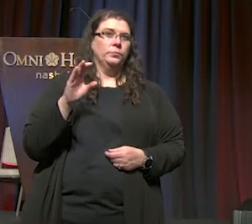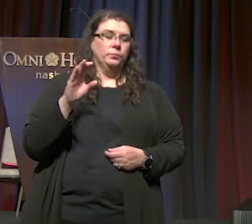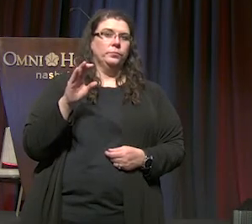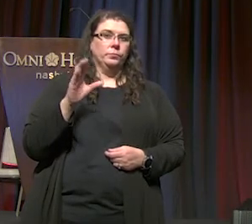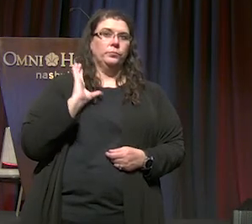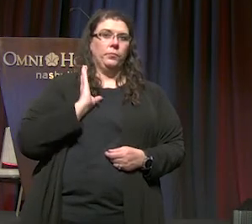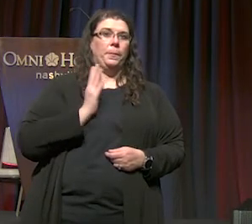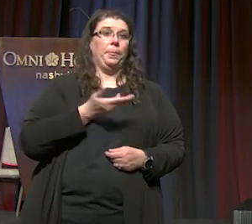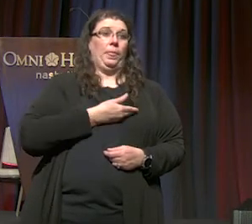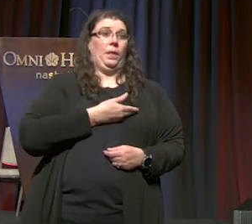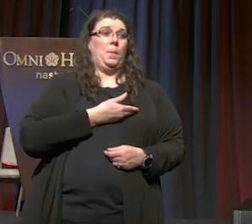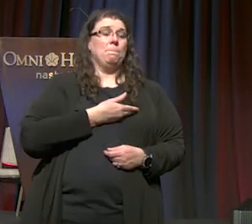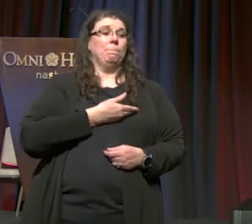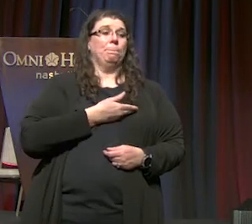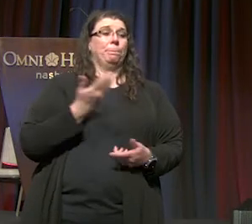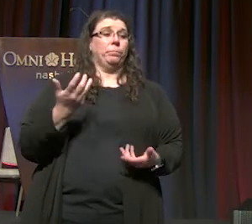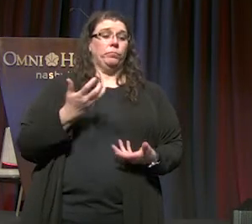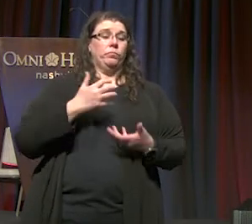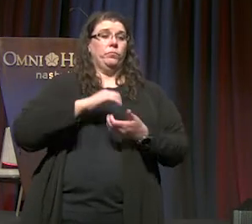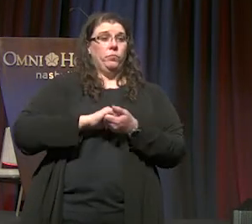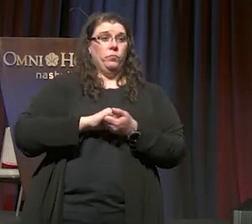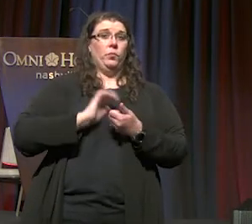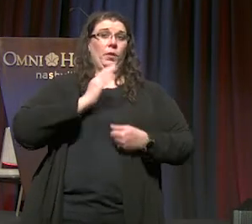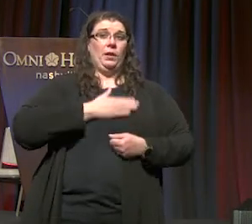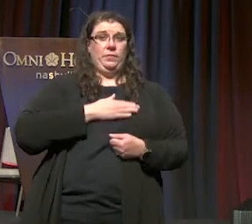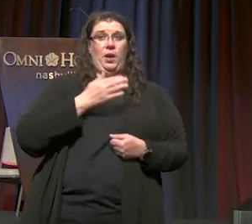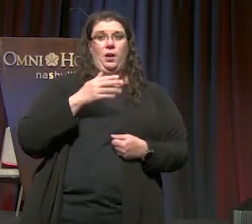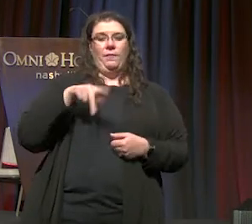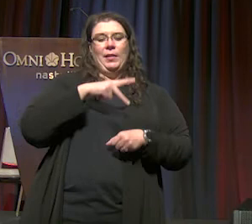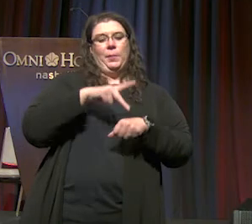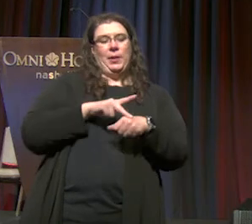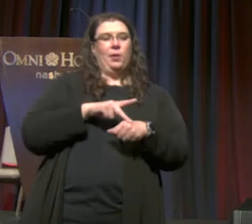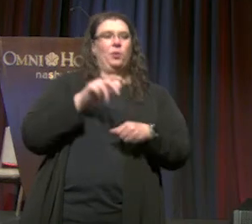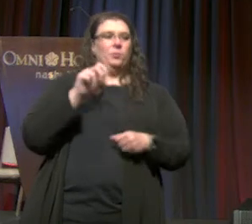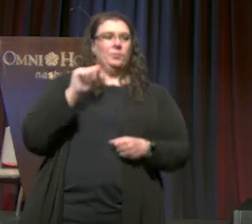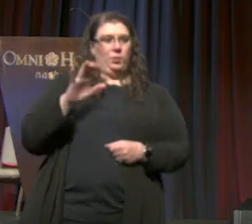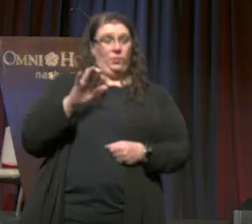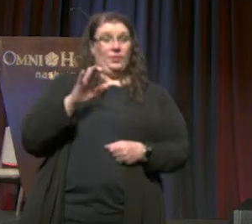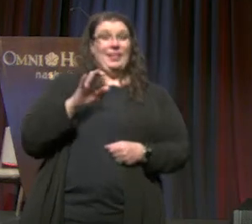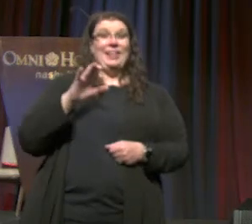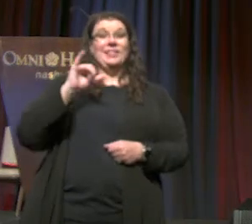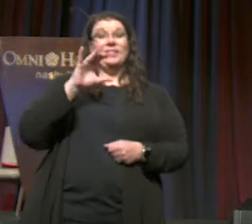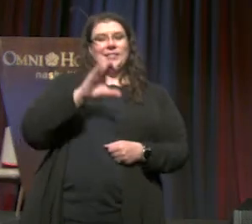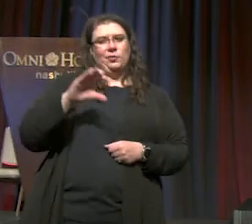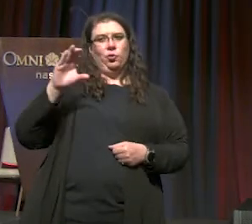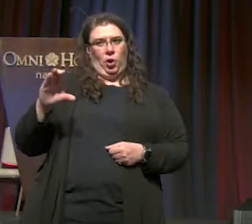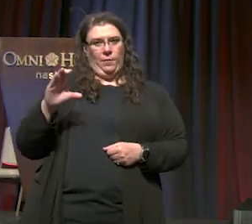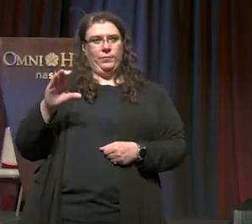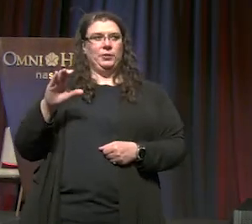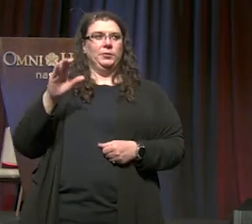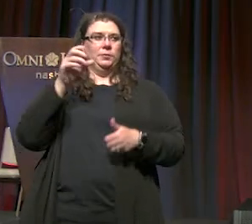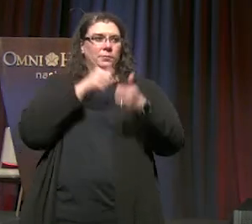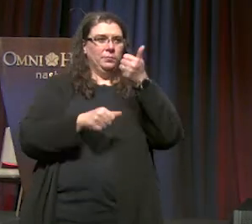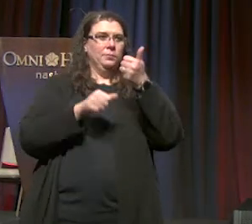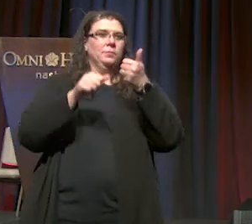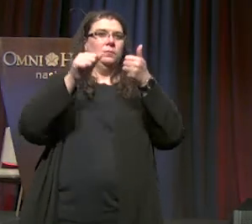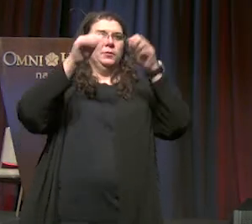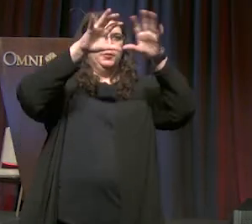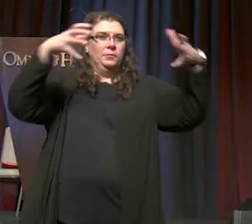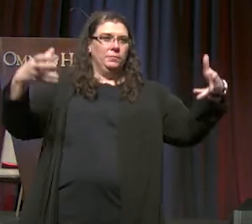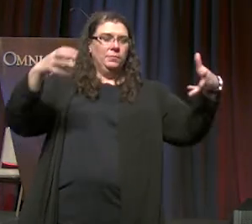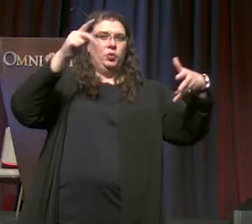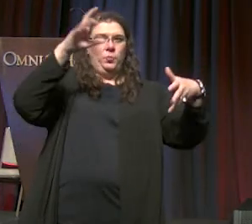Our joint position as a Philippine Central Conference, as a Central Conference of the United Methodist